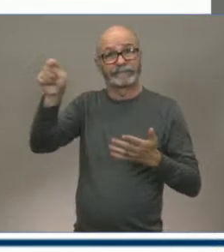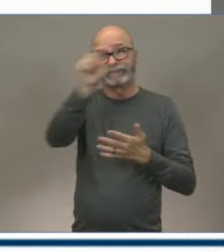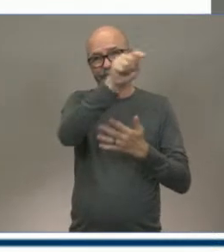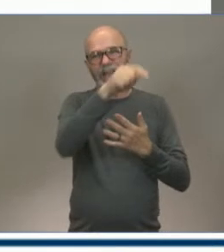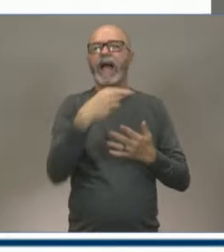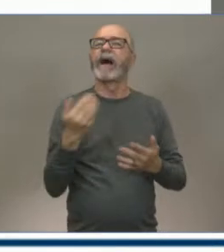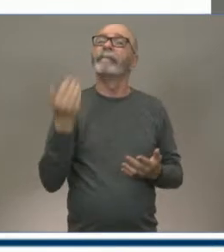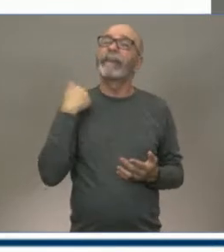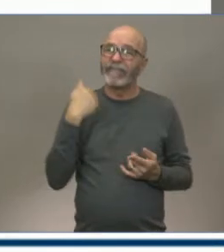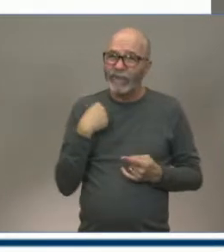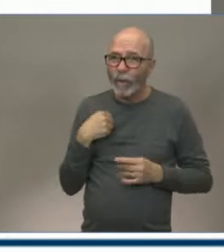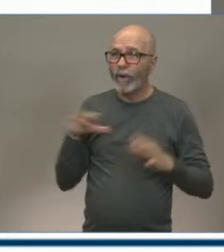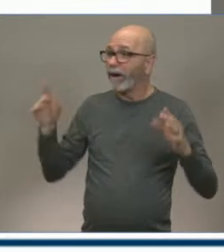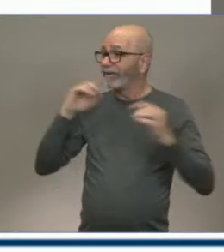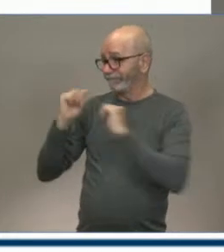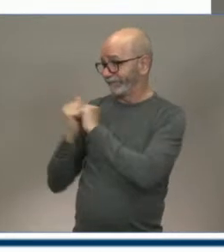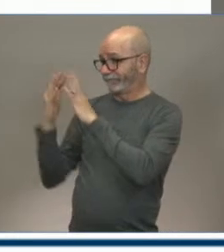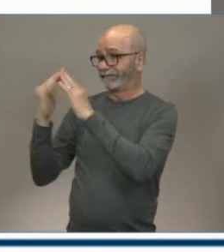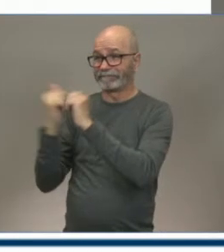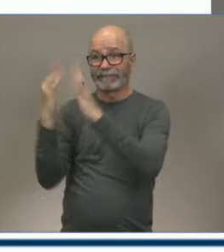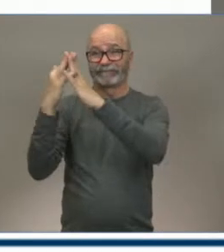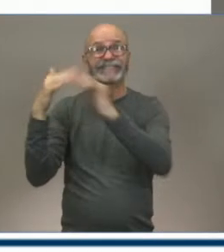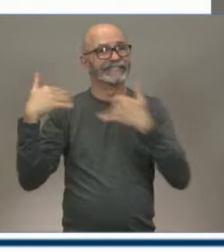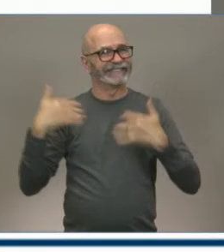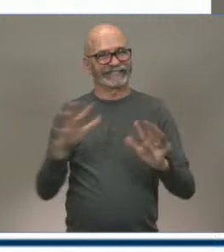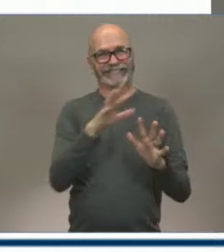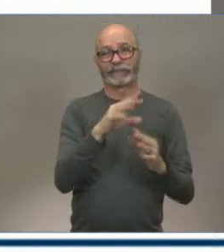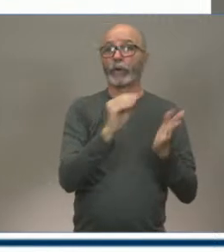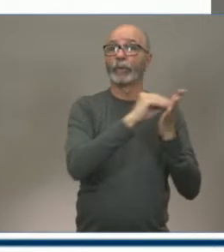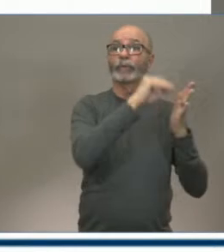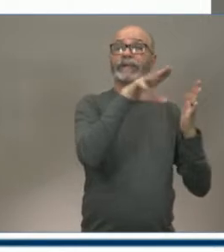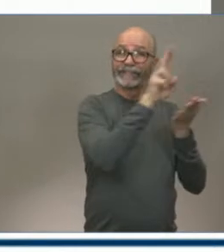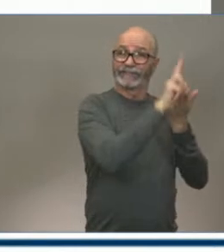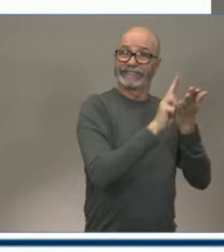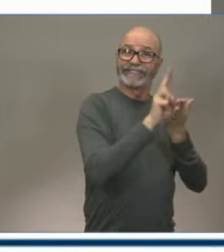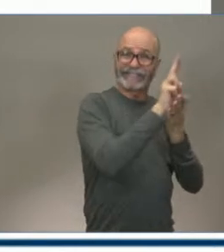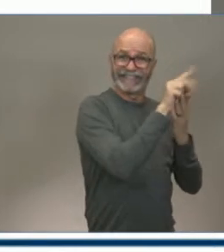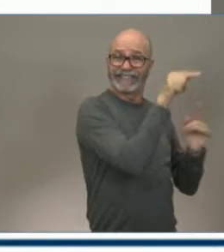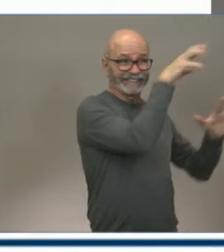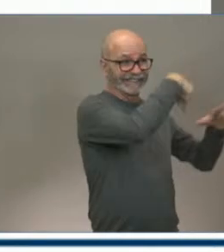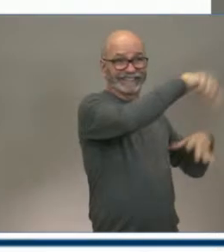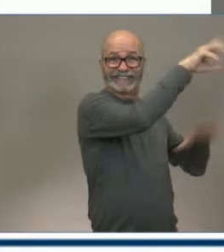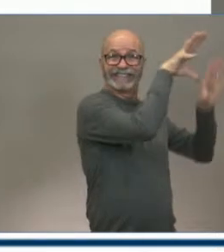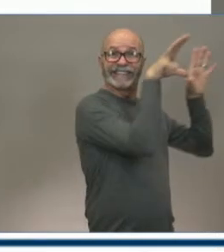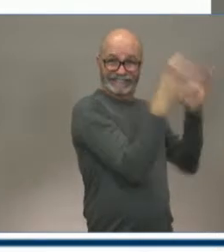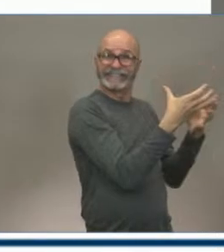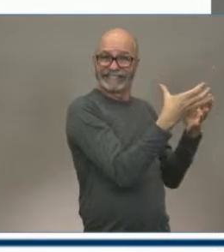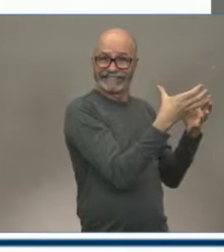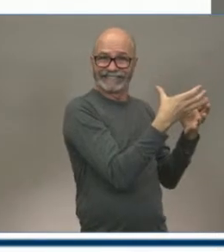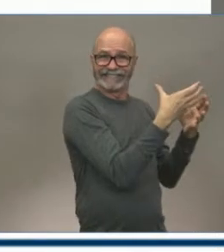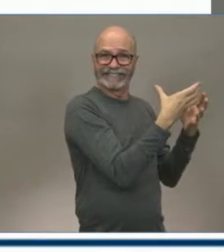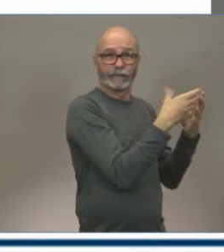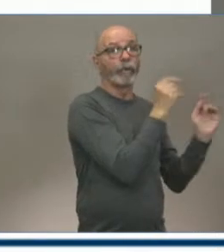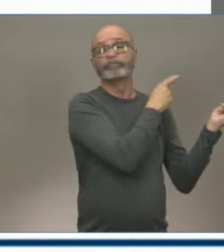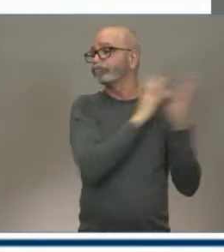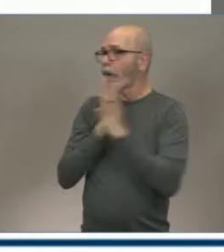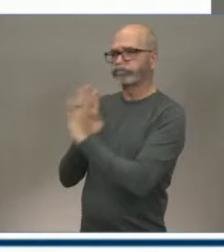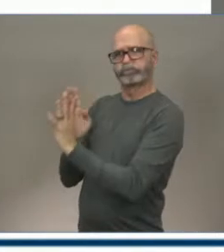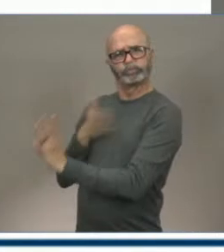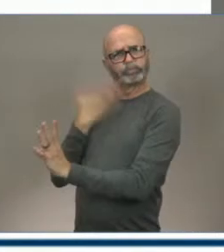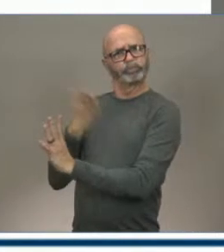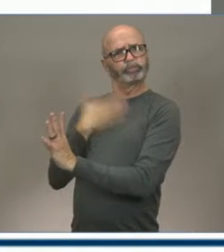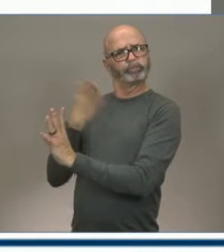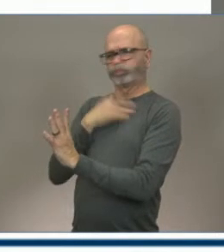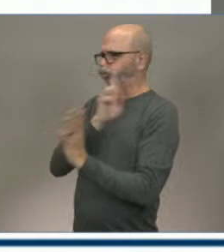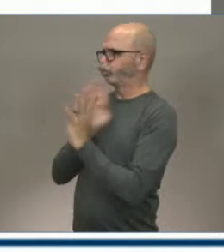pop-ups before the holidays, were among our university students in Halifax and other communities were among the first to take